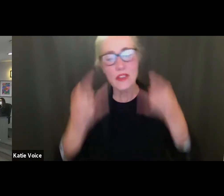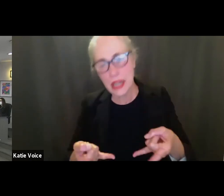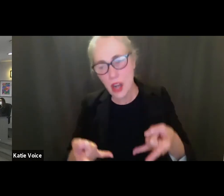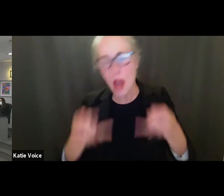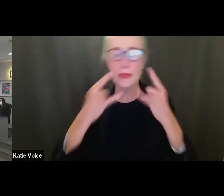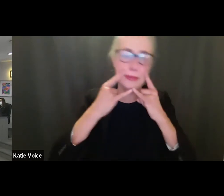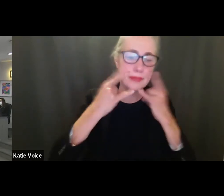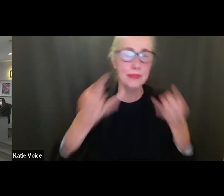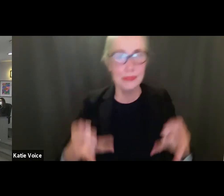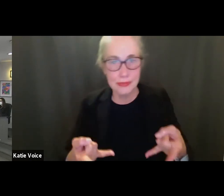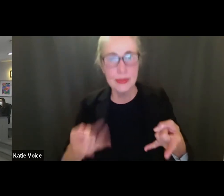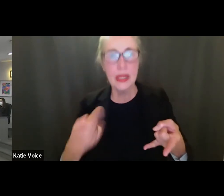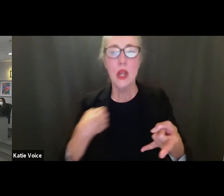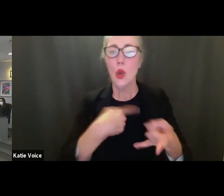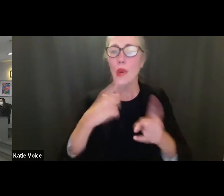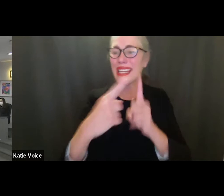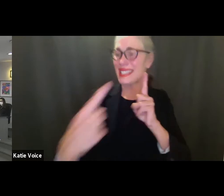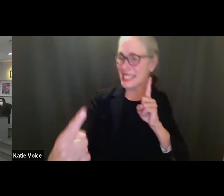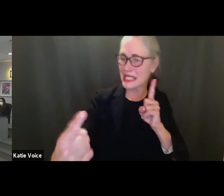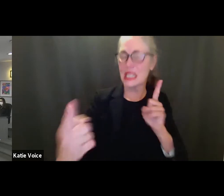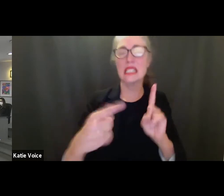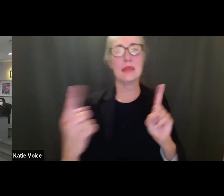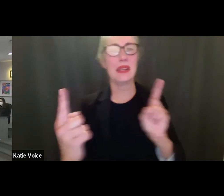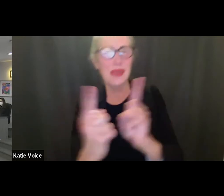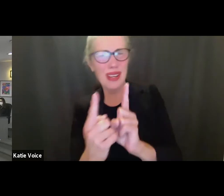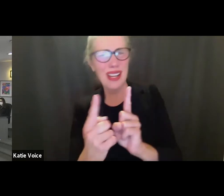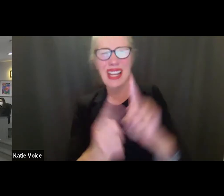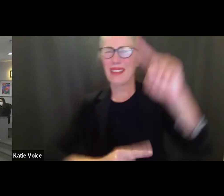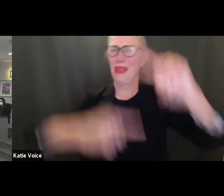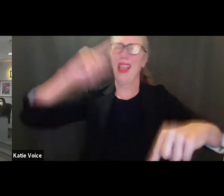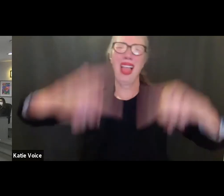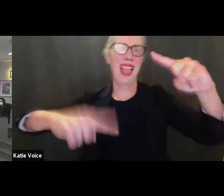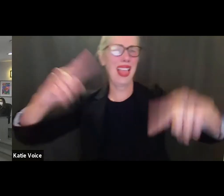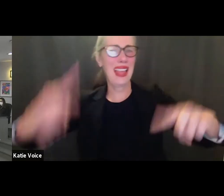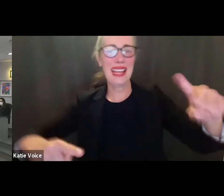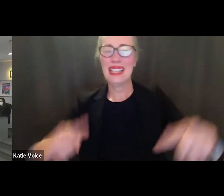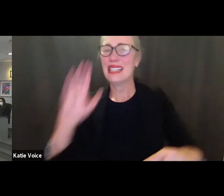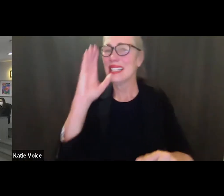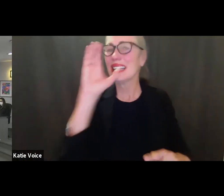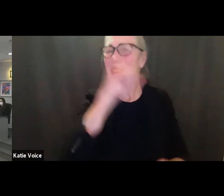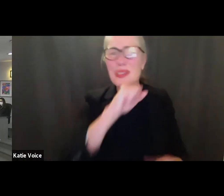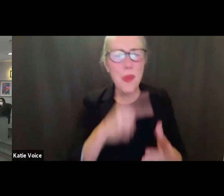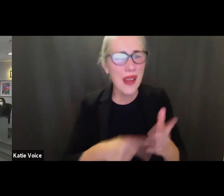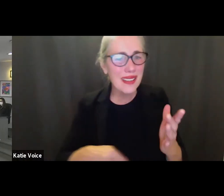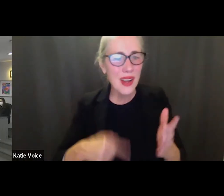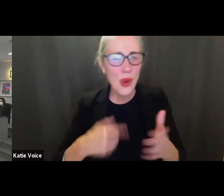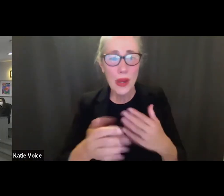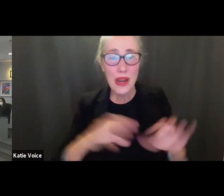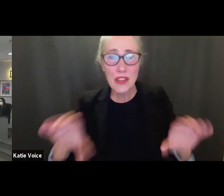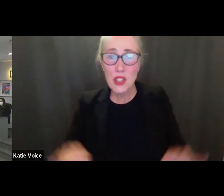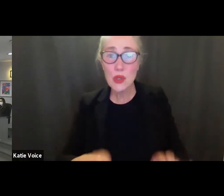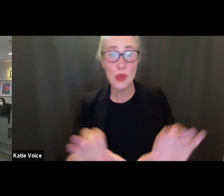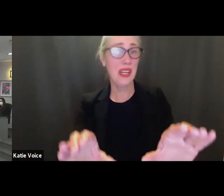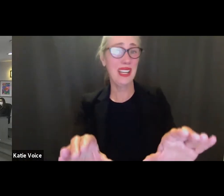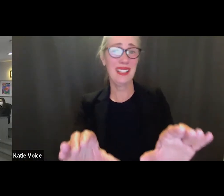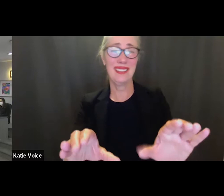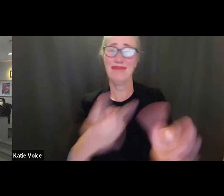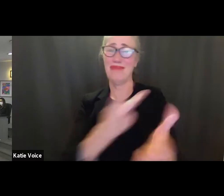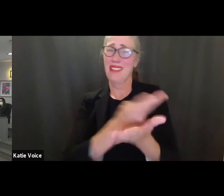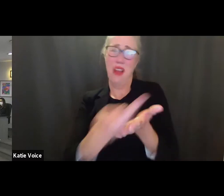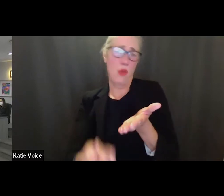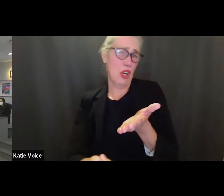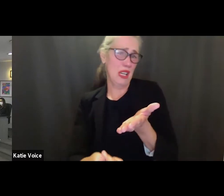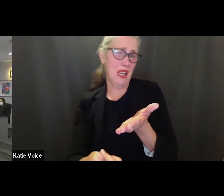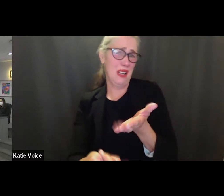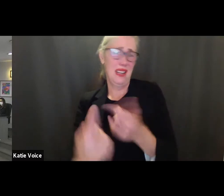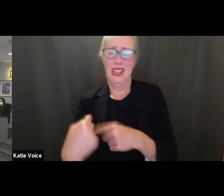we distance, we don't distance. We're all over the place. Guess what? It seems like whatever you're doing is not working. It's been